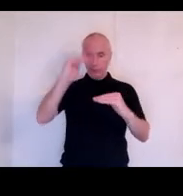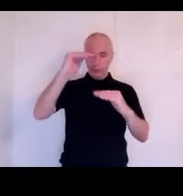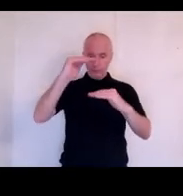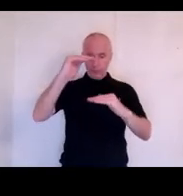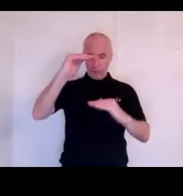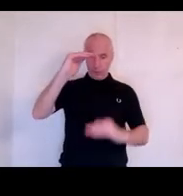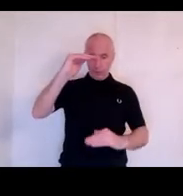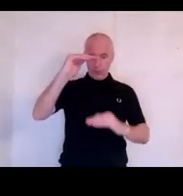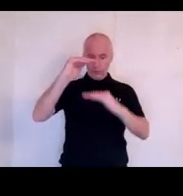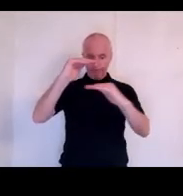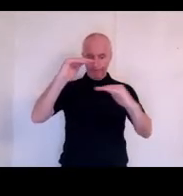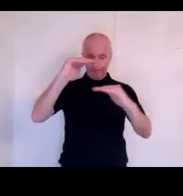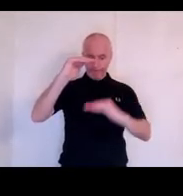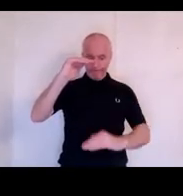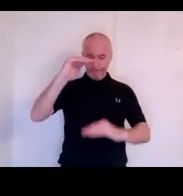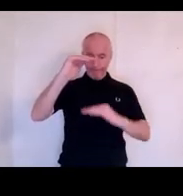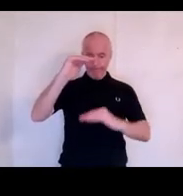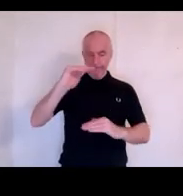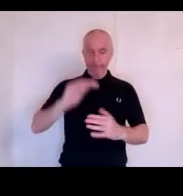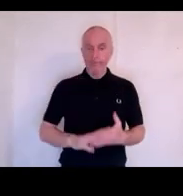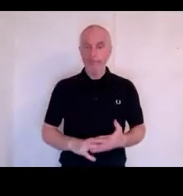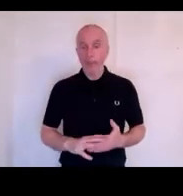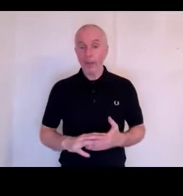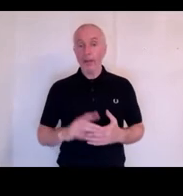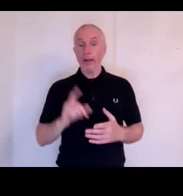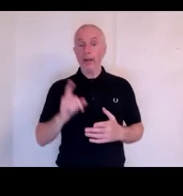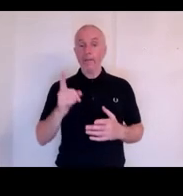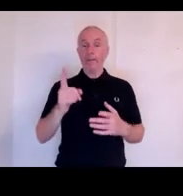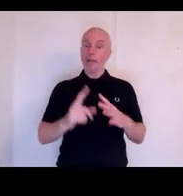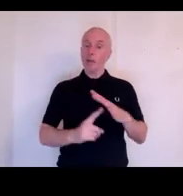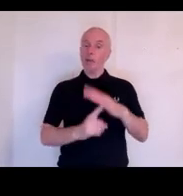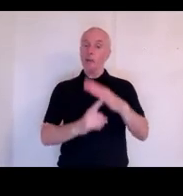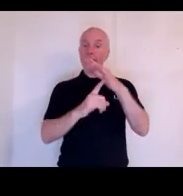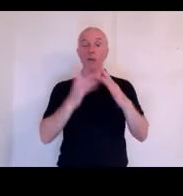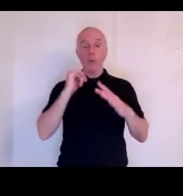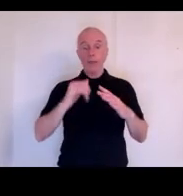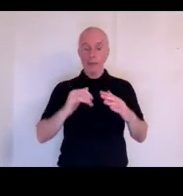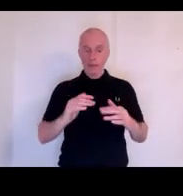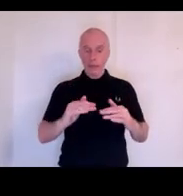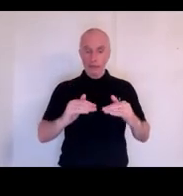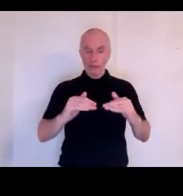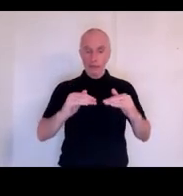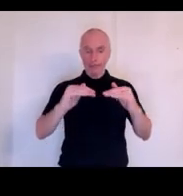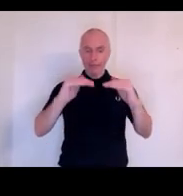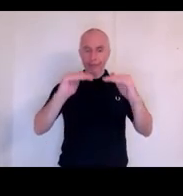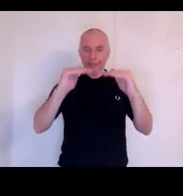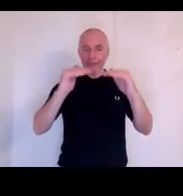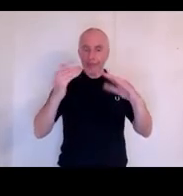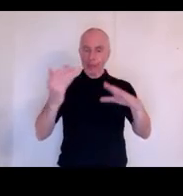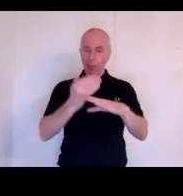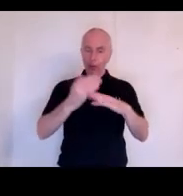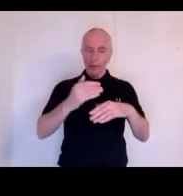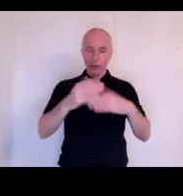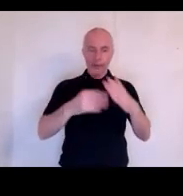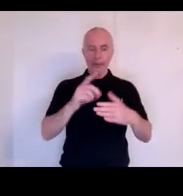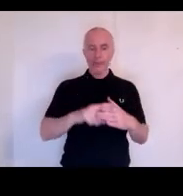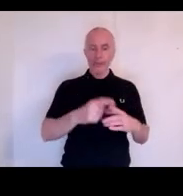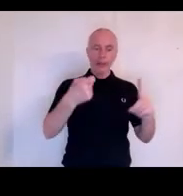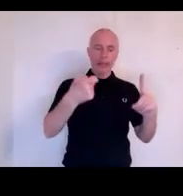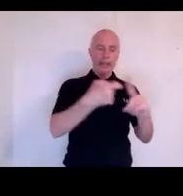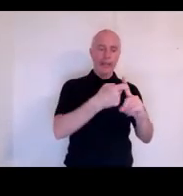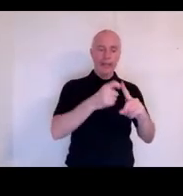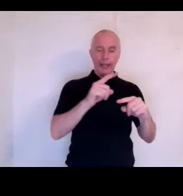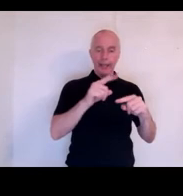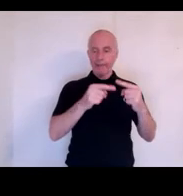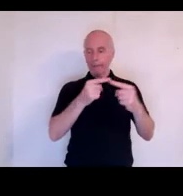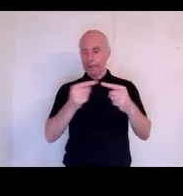We want to operate the reactor at critical. Once we get up to operational speed, we want to be at about K infinity of one, which means